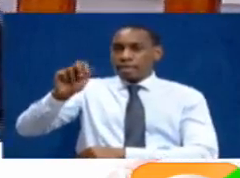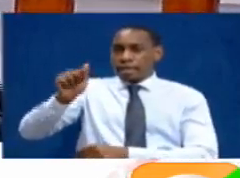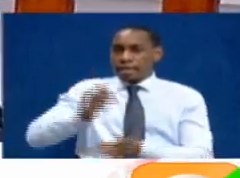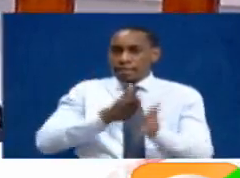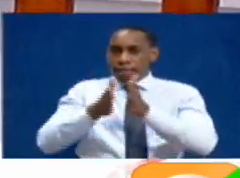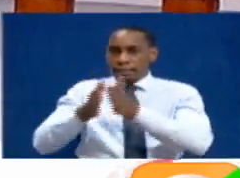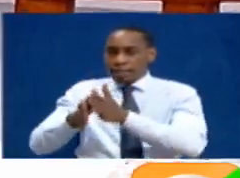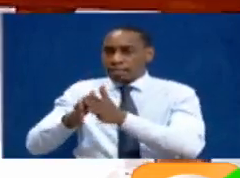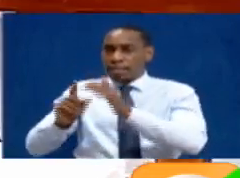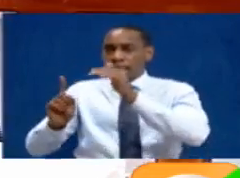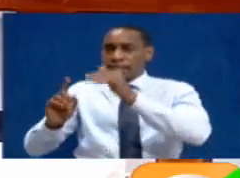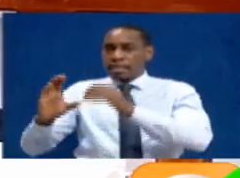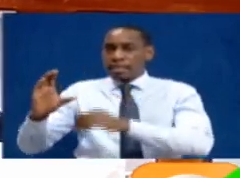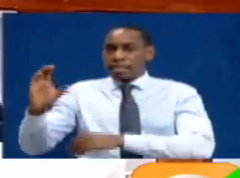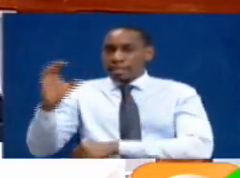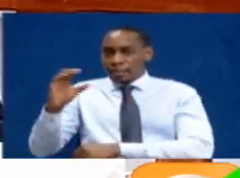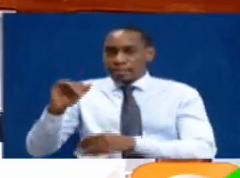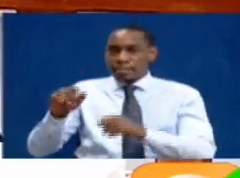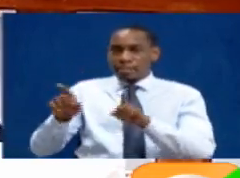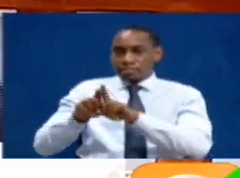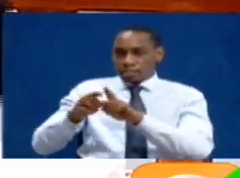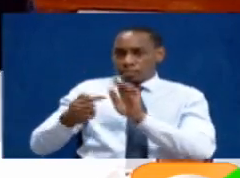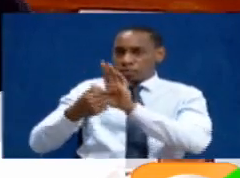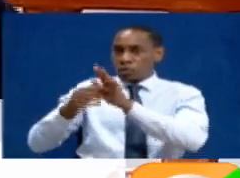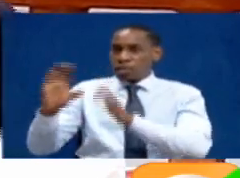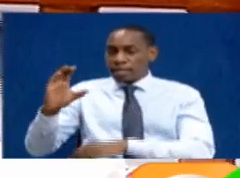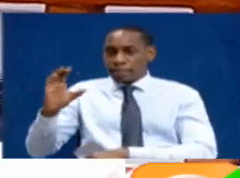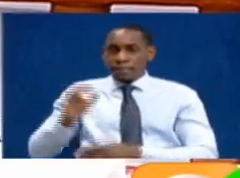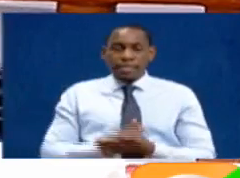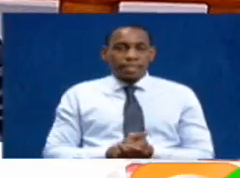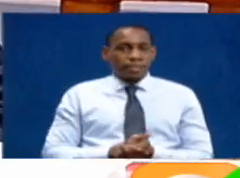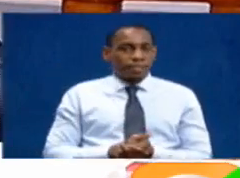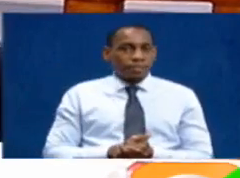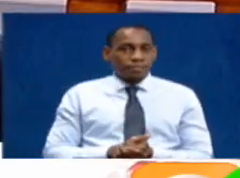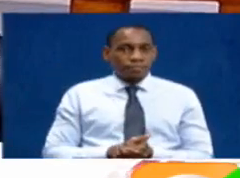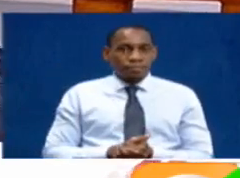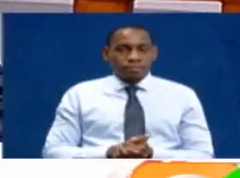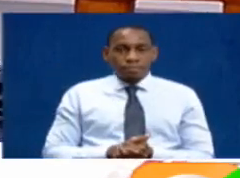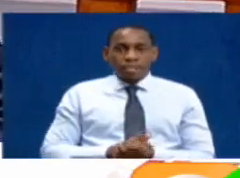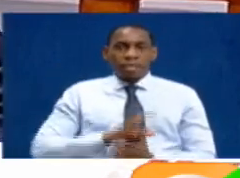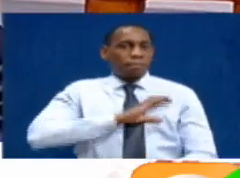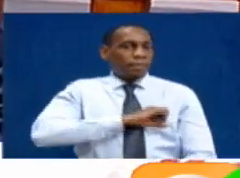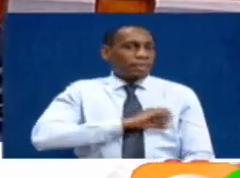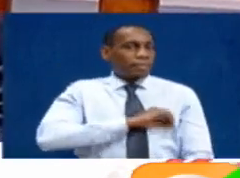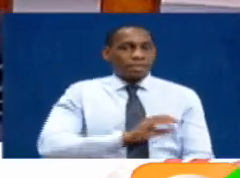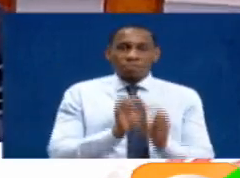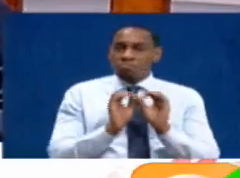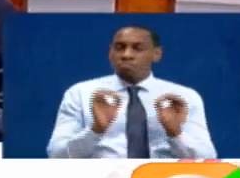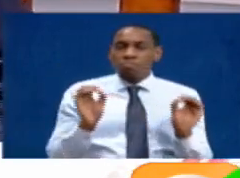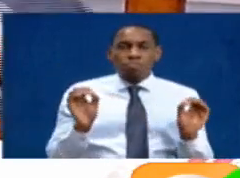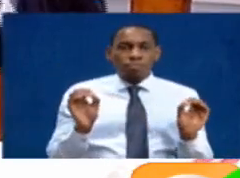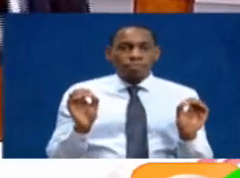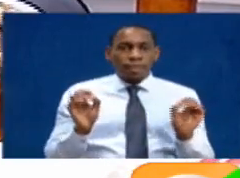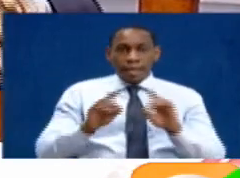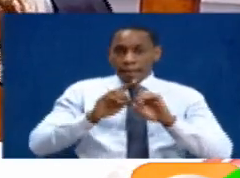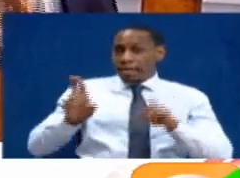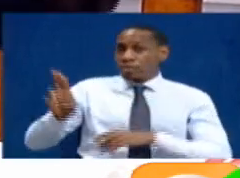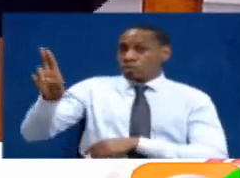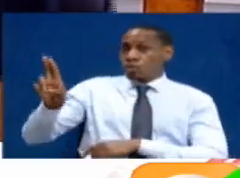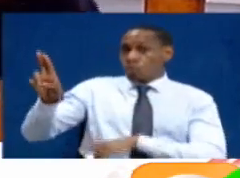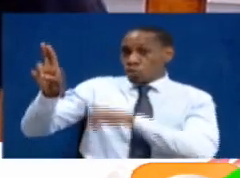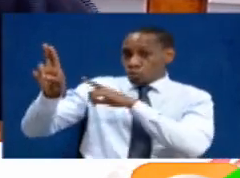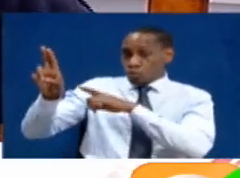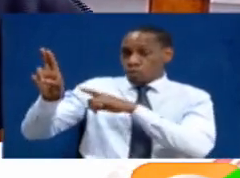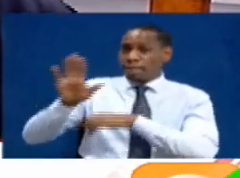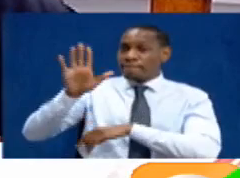out on the cabinet telling him this is the cabinet. Mm-hmm. He didn't take even one day to persevere and listen to him. But Uhuru